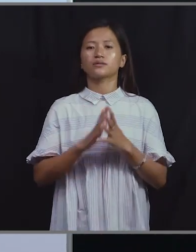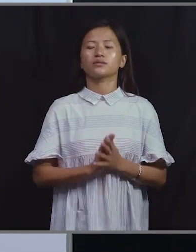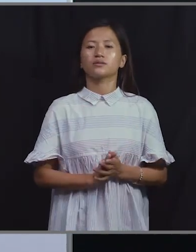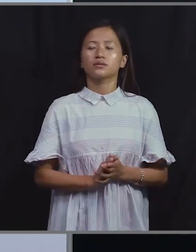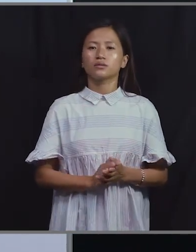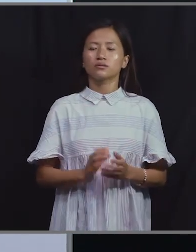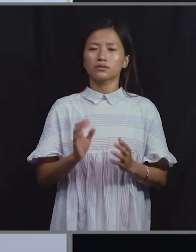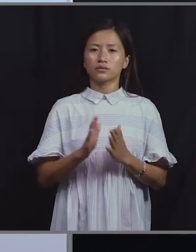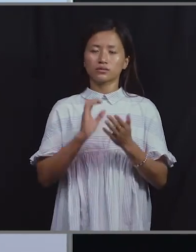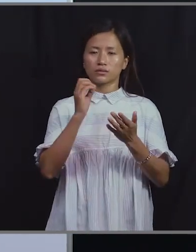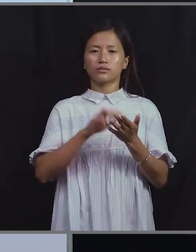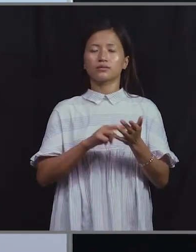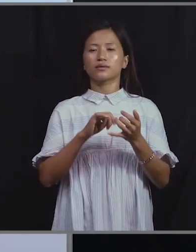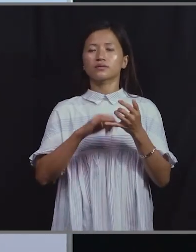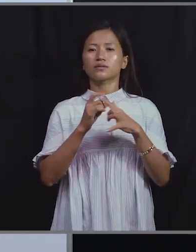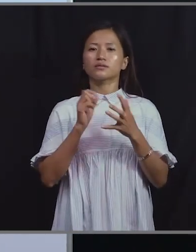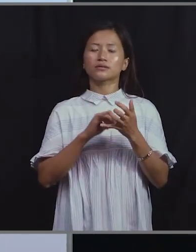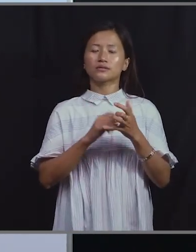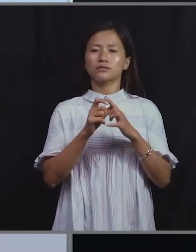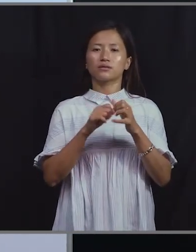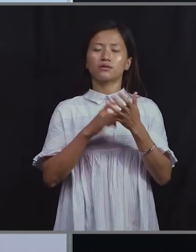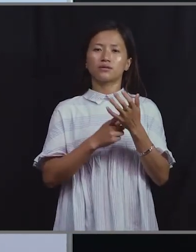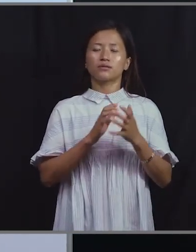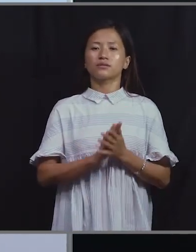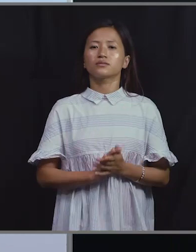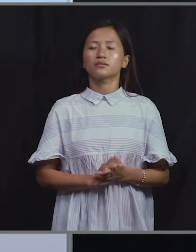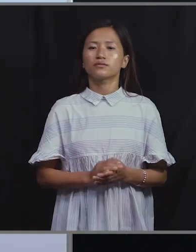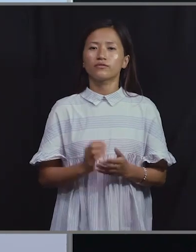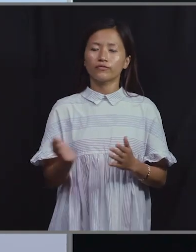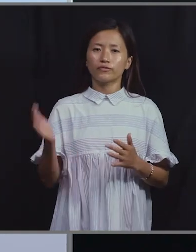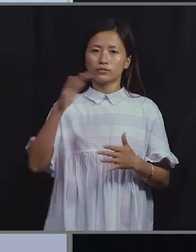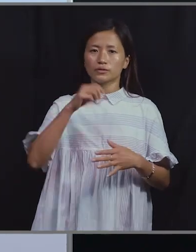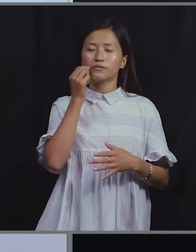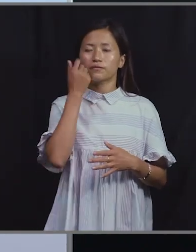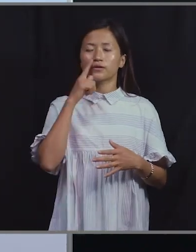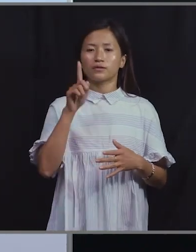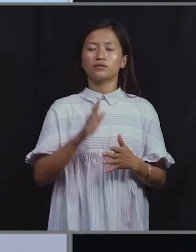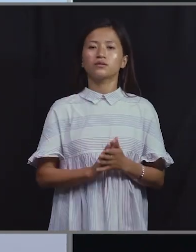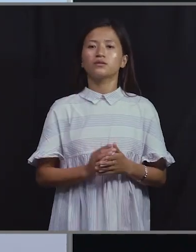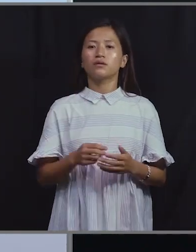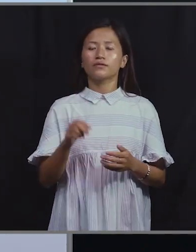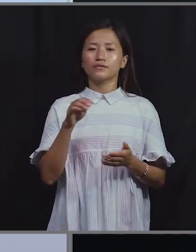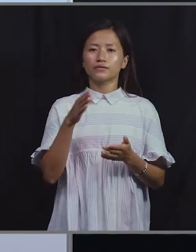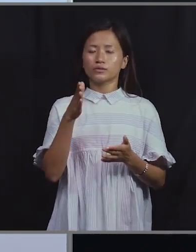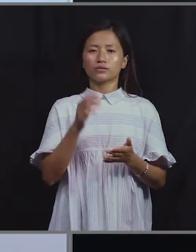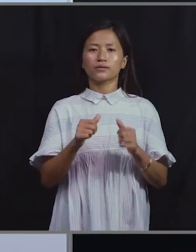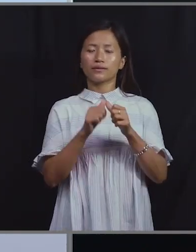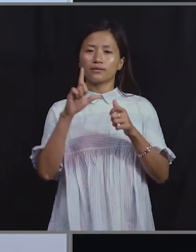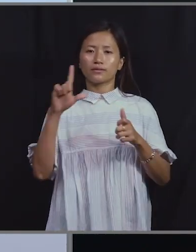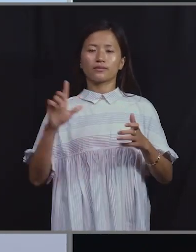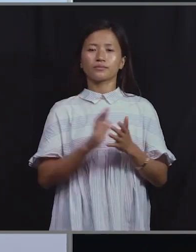They are considered as the founding father of the